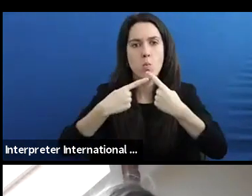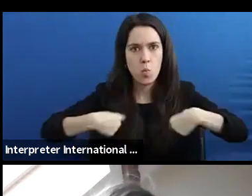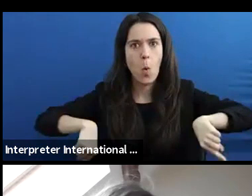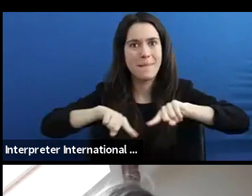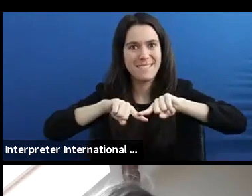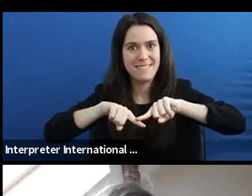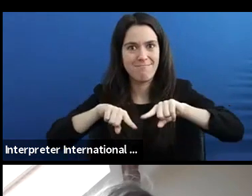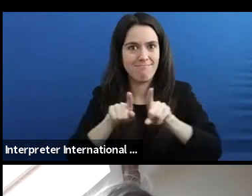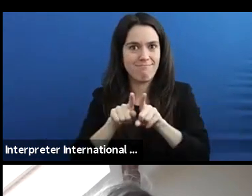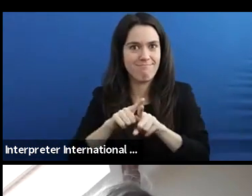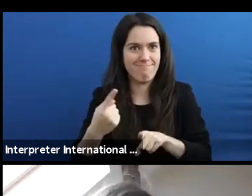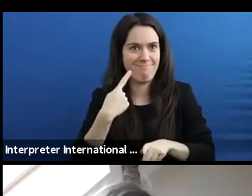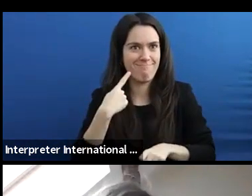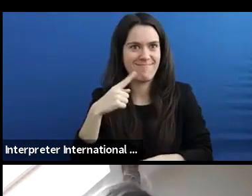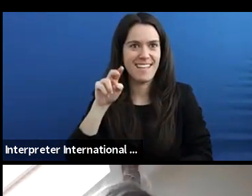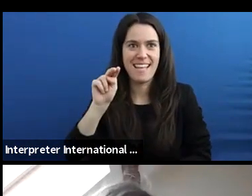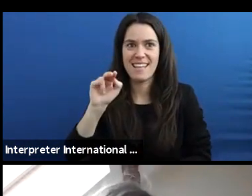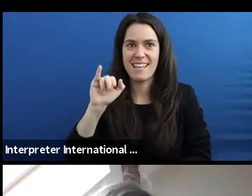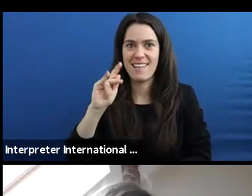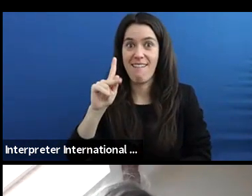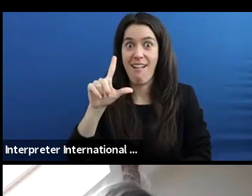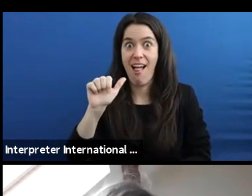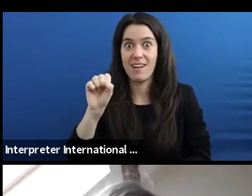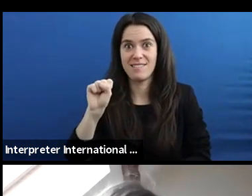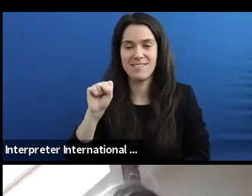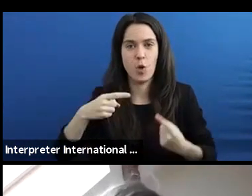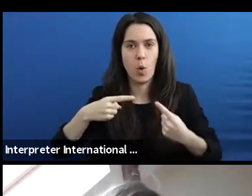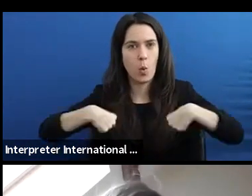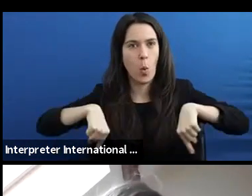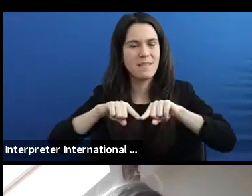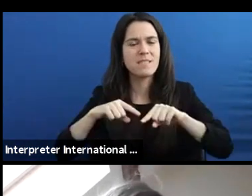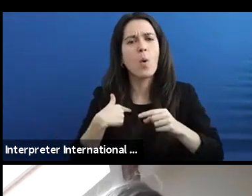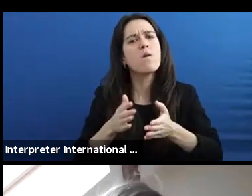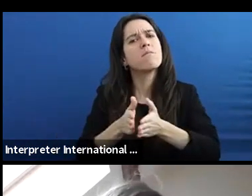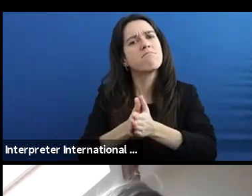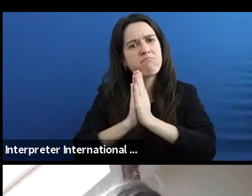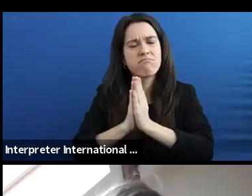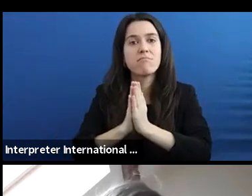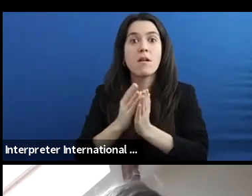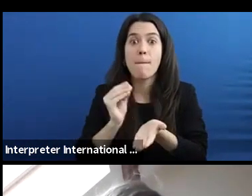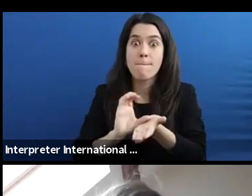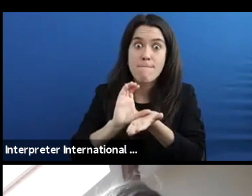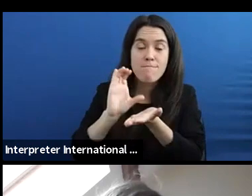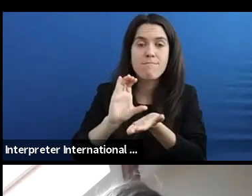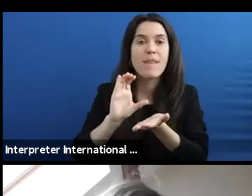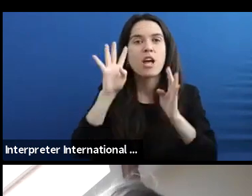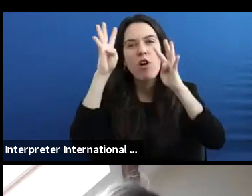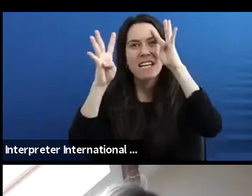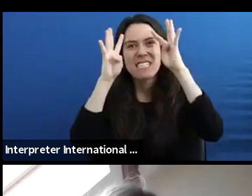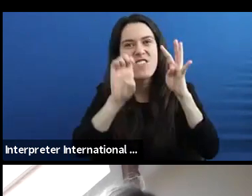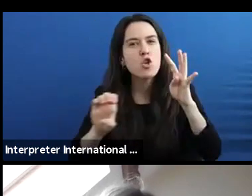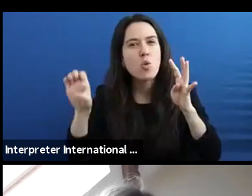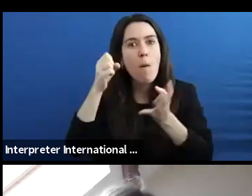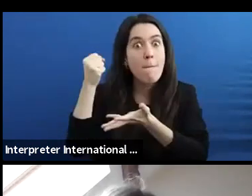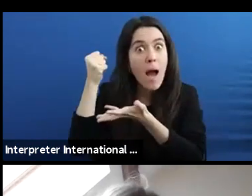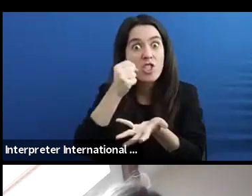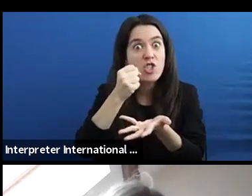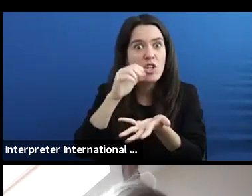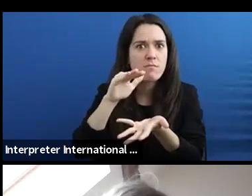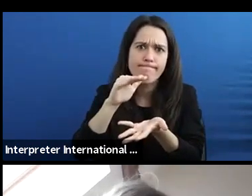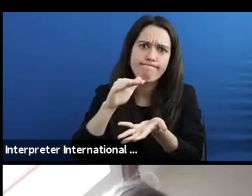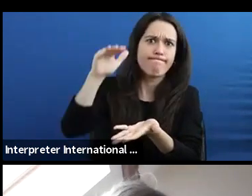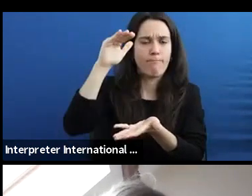and I are members, fought a lot for an increase of the Creative Europe programs budget. And in